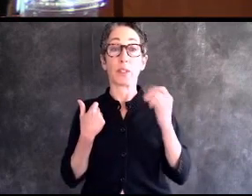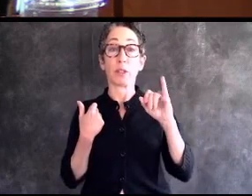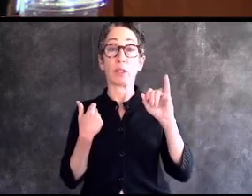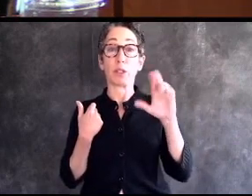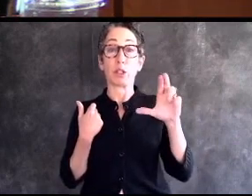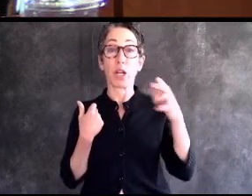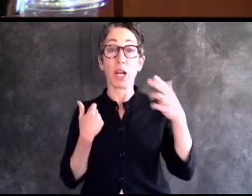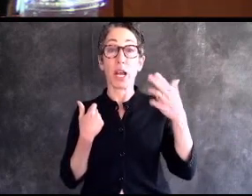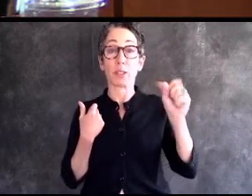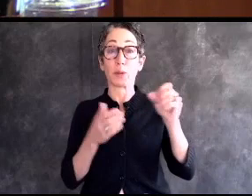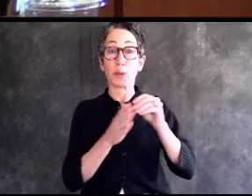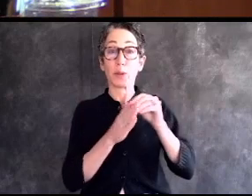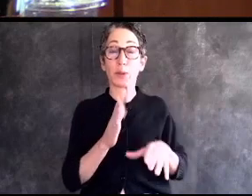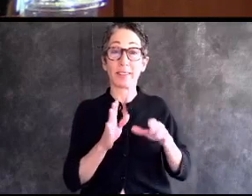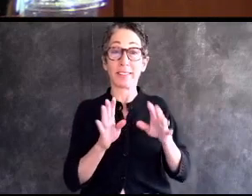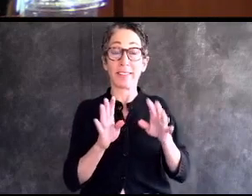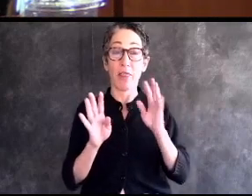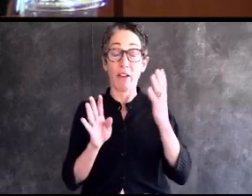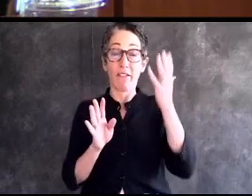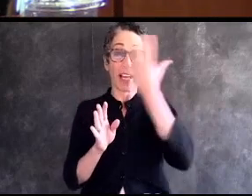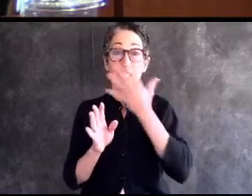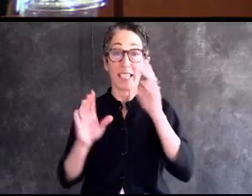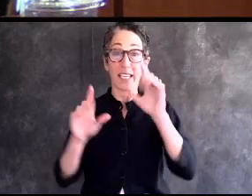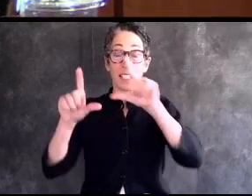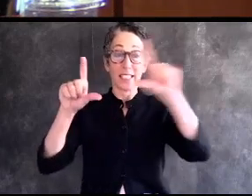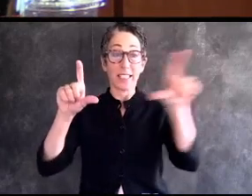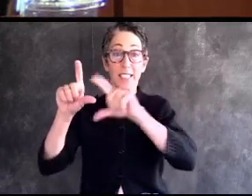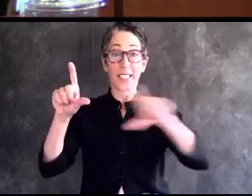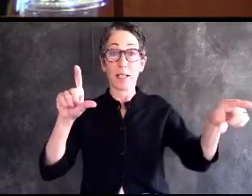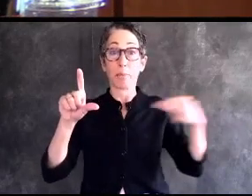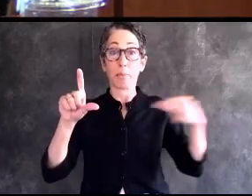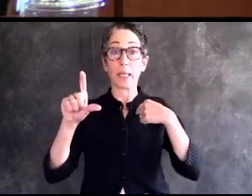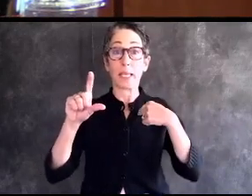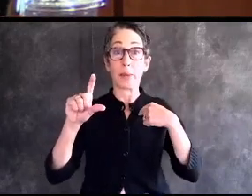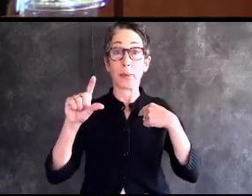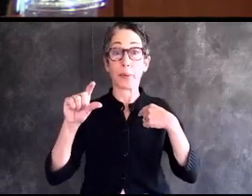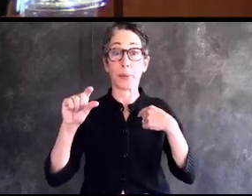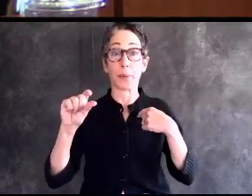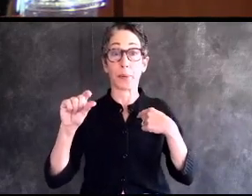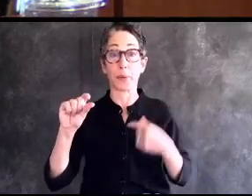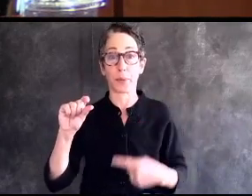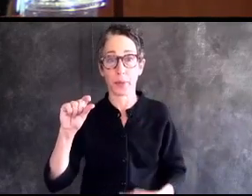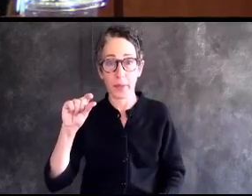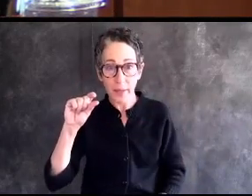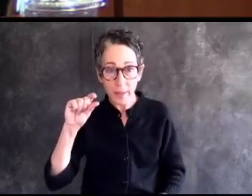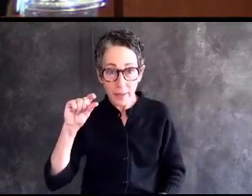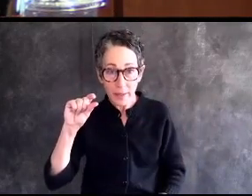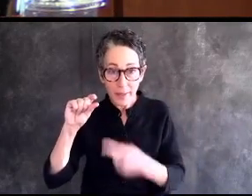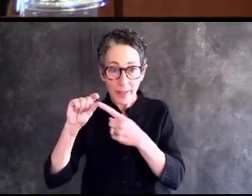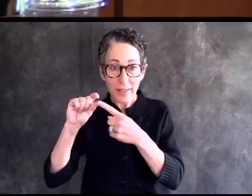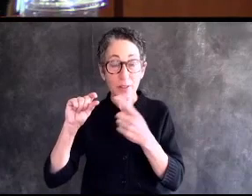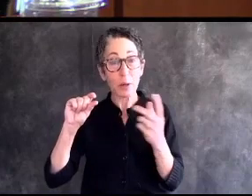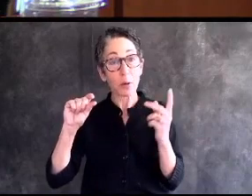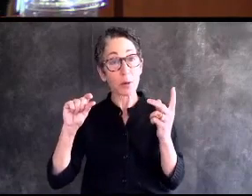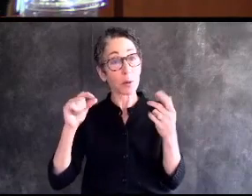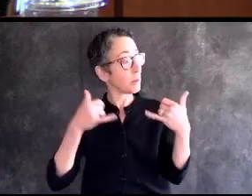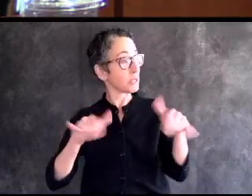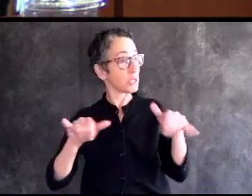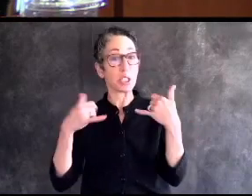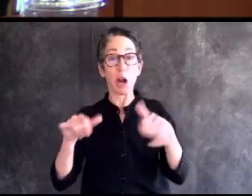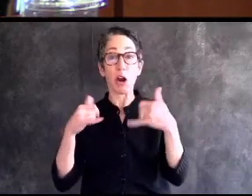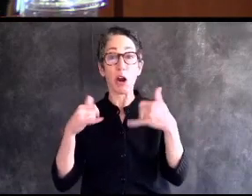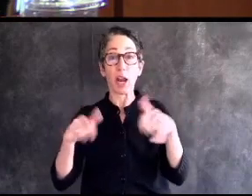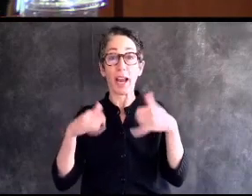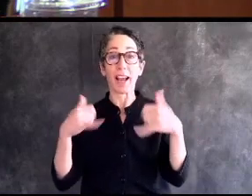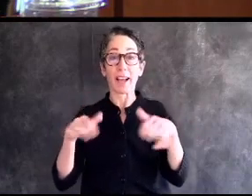so to them, they're not looking up to me anymore. We're just sharing this playground and we're just experiencing